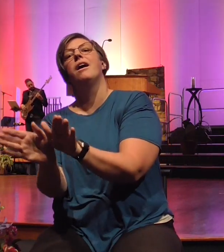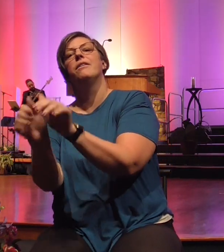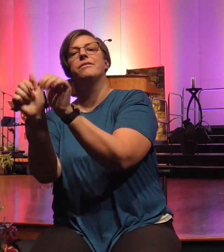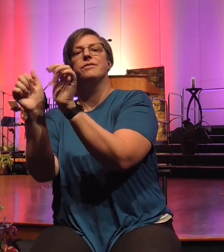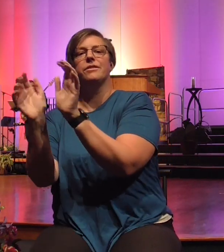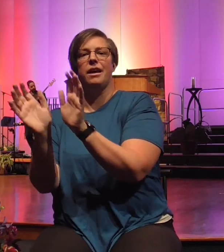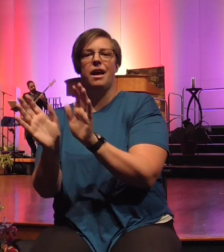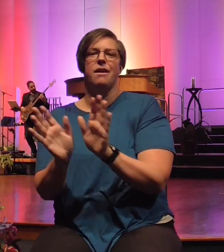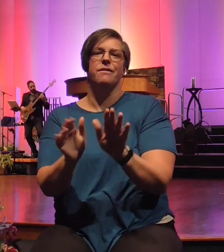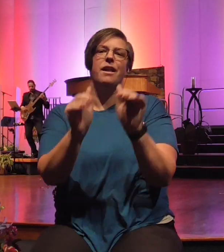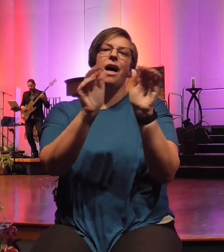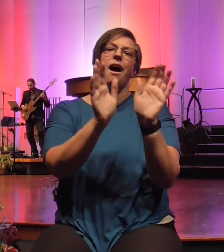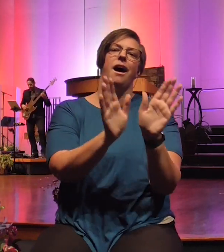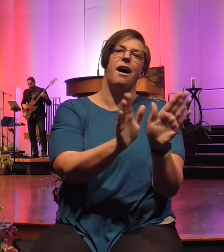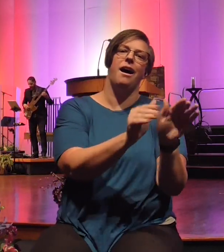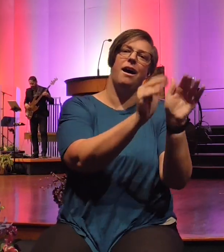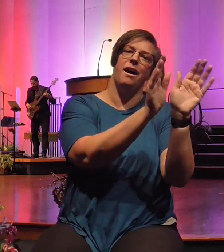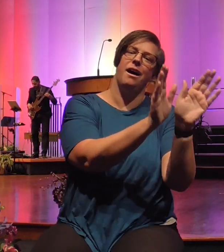and